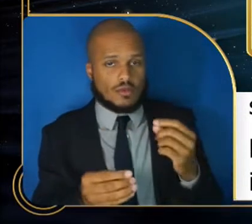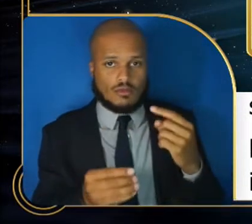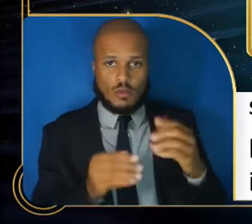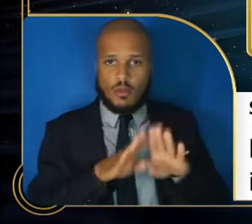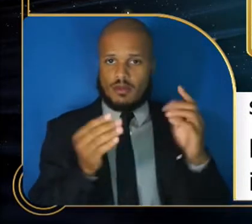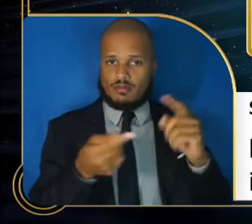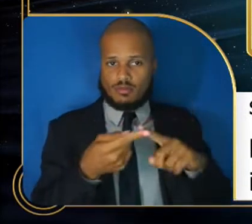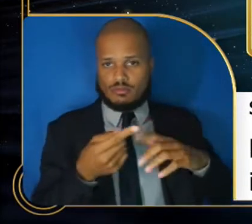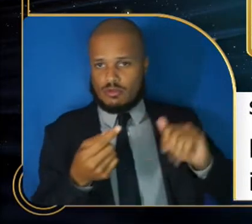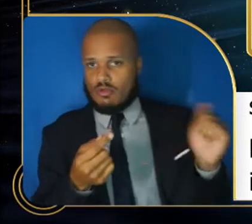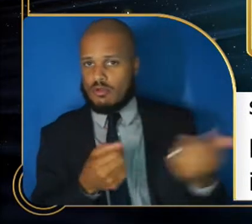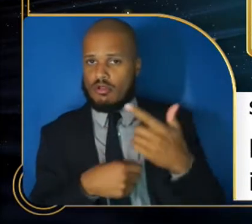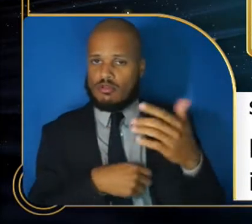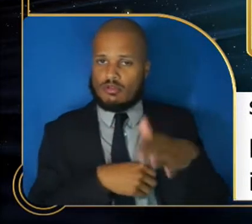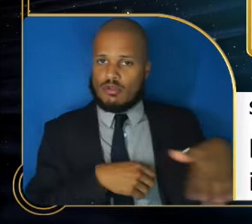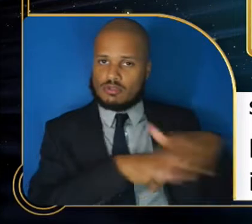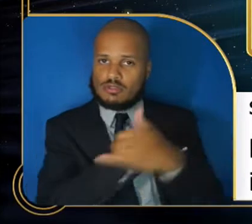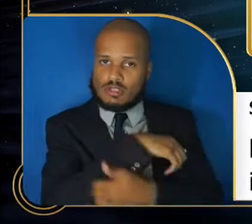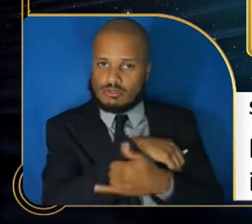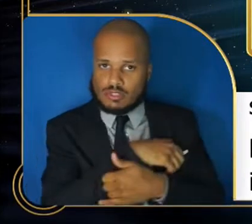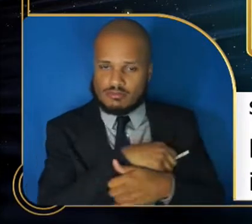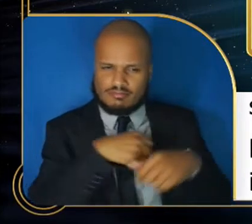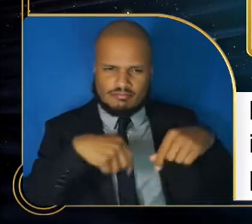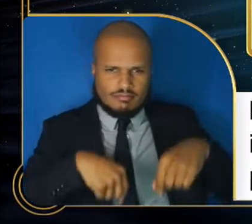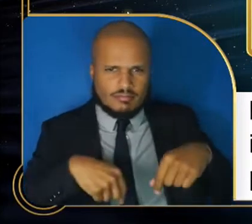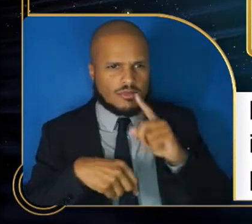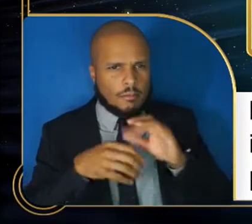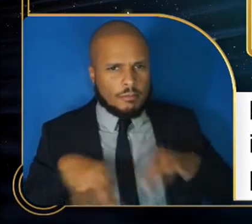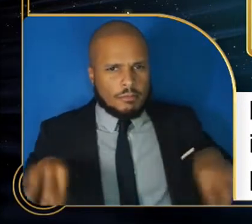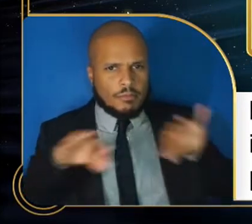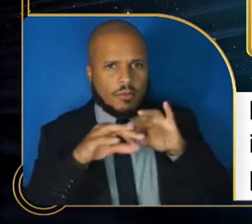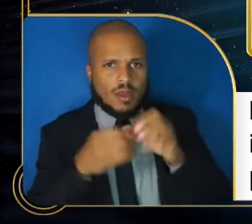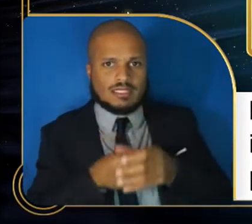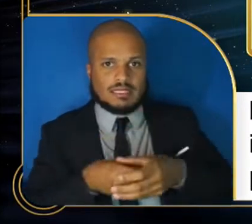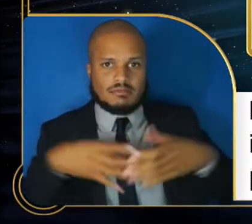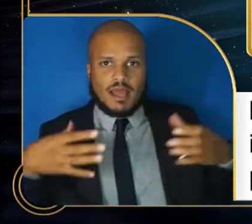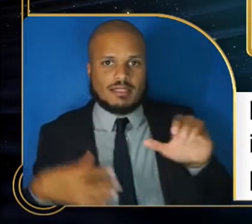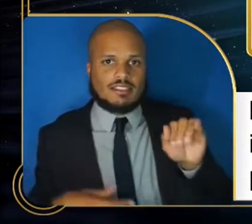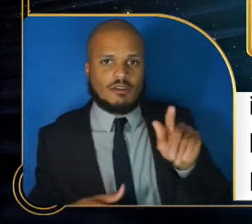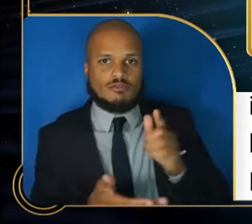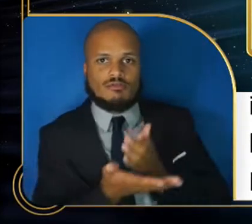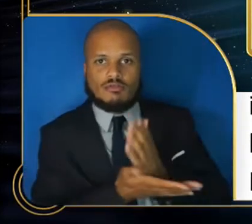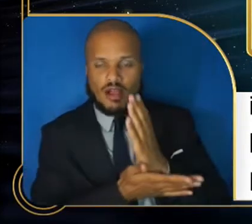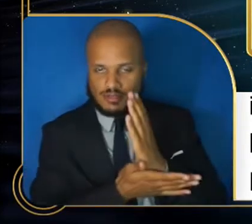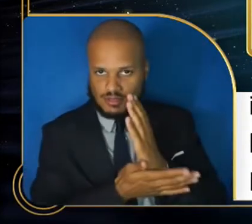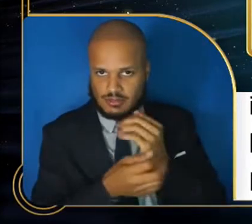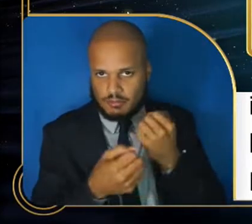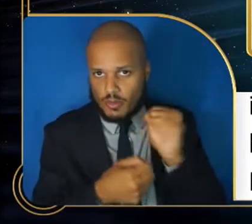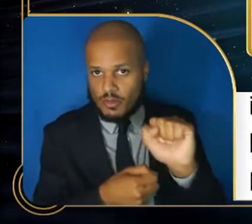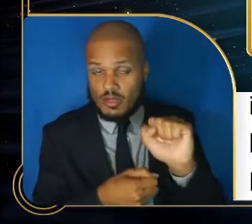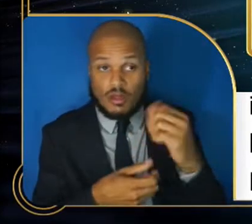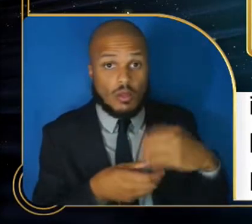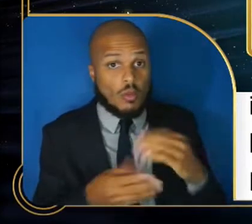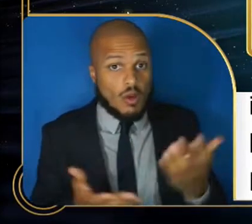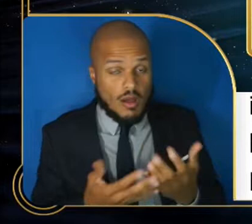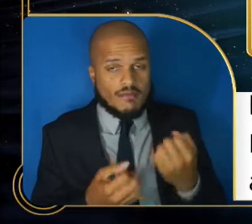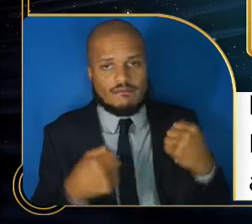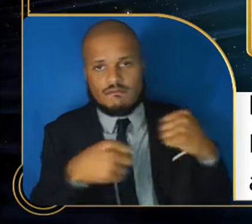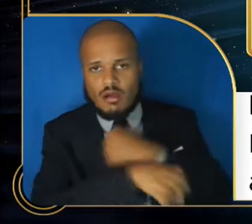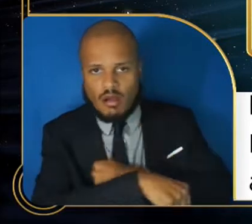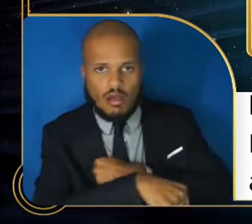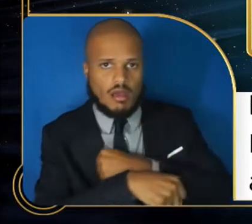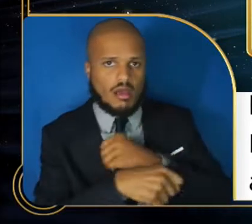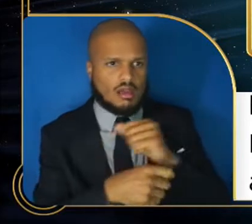Center has been pivotal to expanding the civil rights movement to include fighting discrimination against and segregation